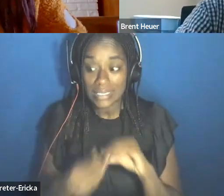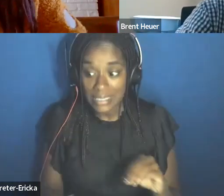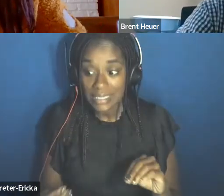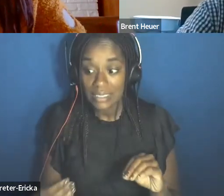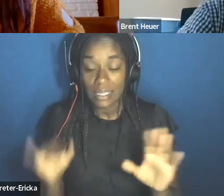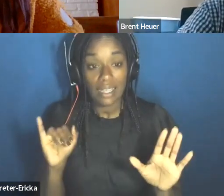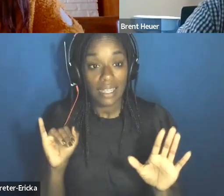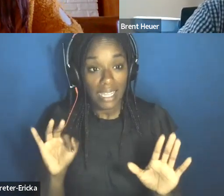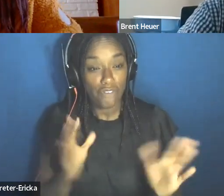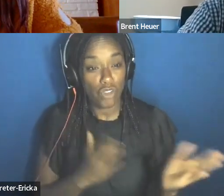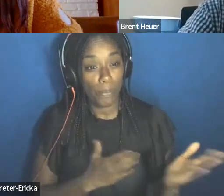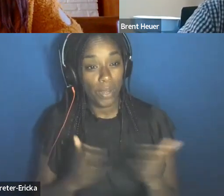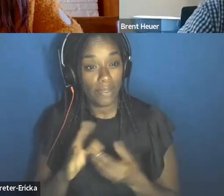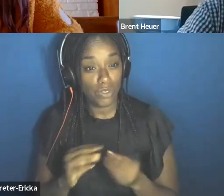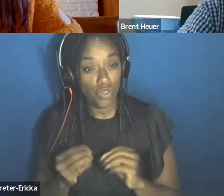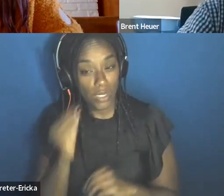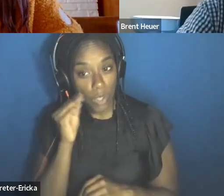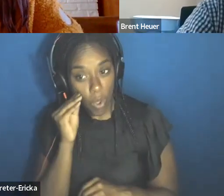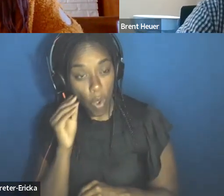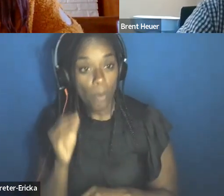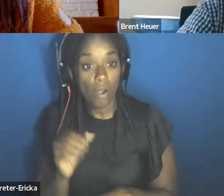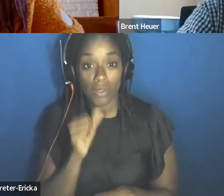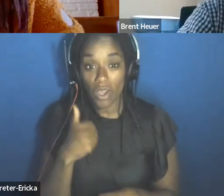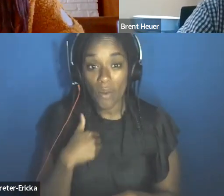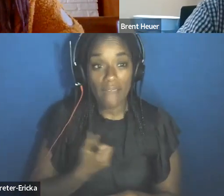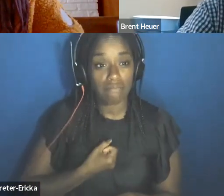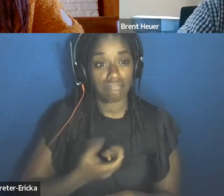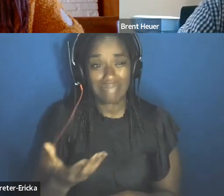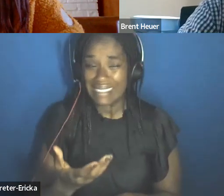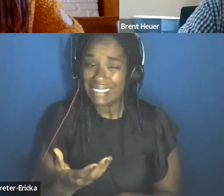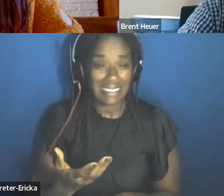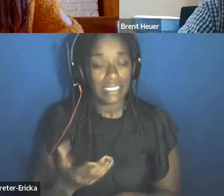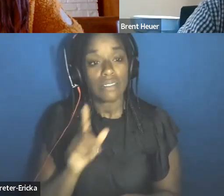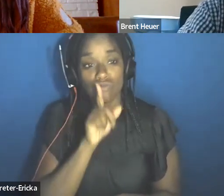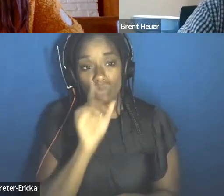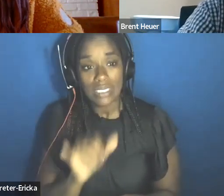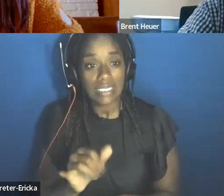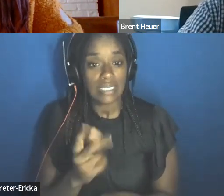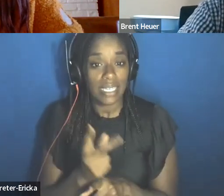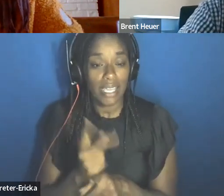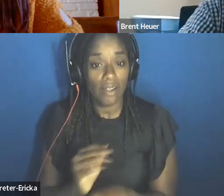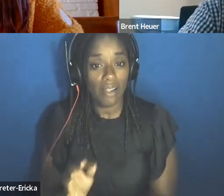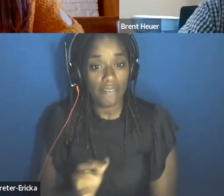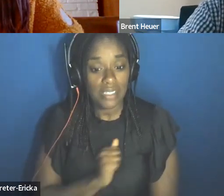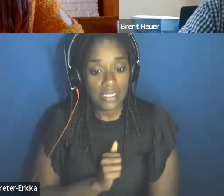you're taking them home with you or you don't have an outlet for that, I mean, really take care of yourself in this time. I have felt since COVID, a